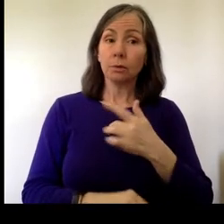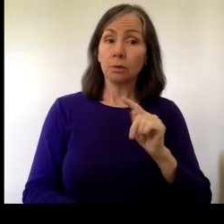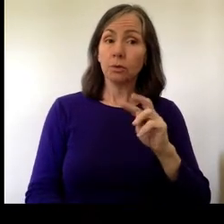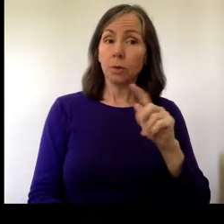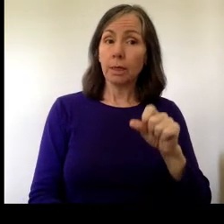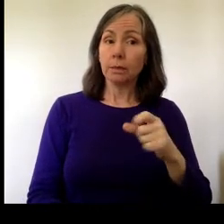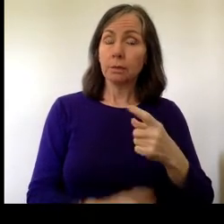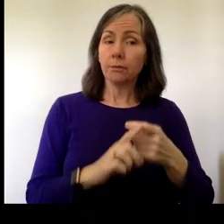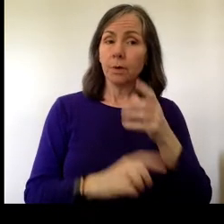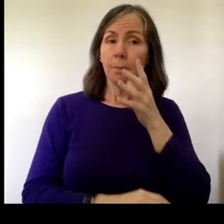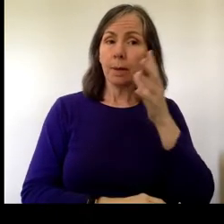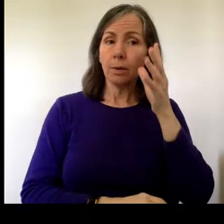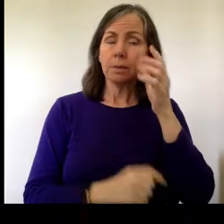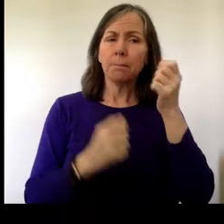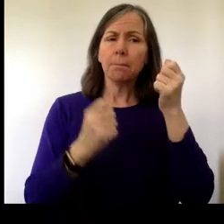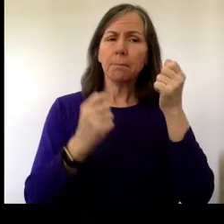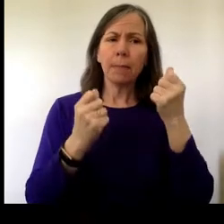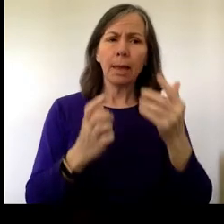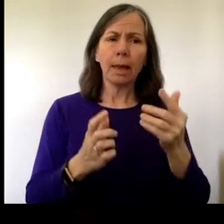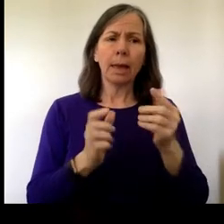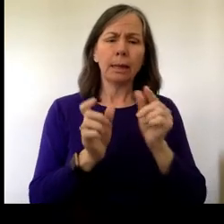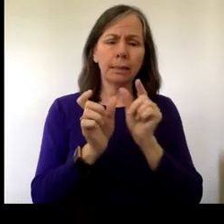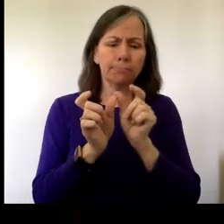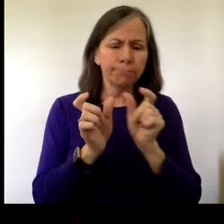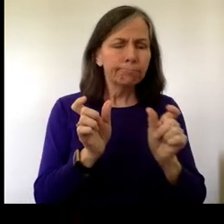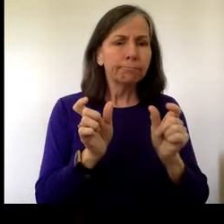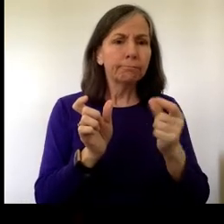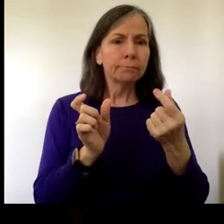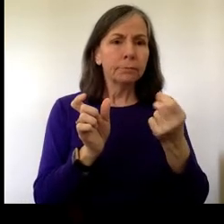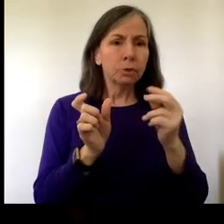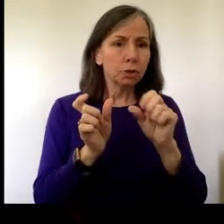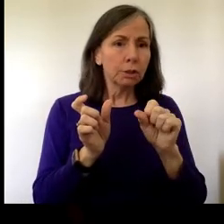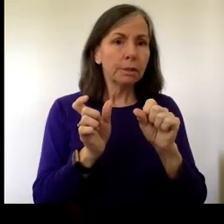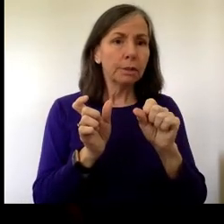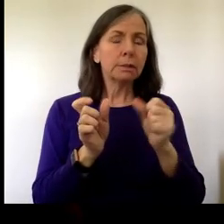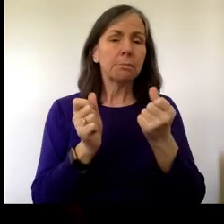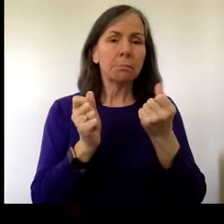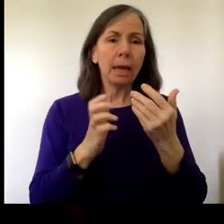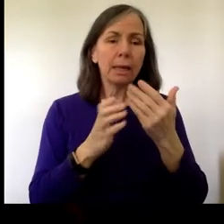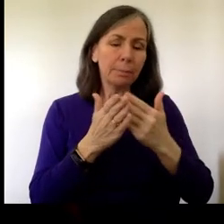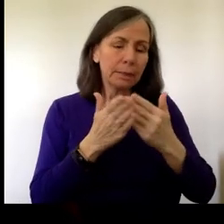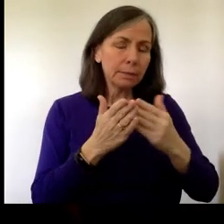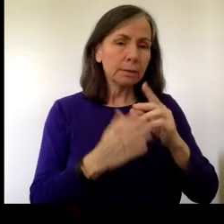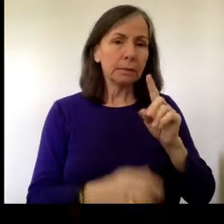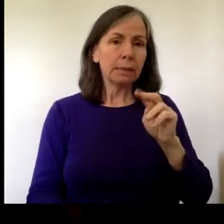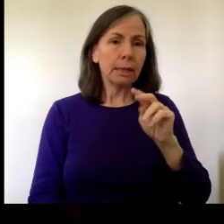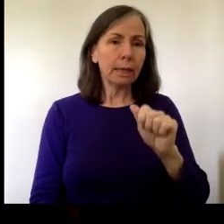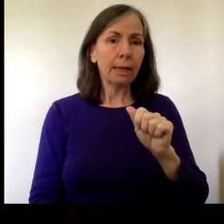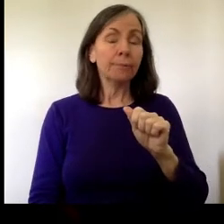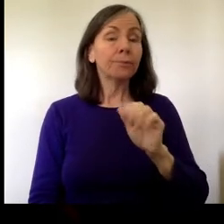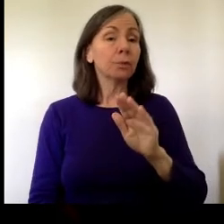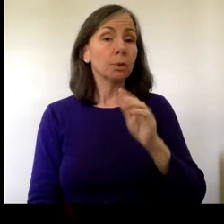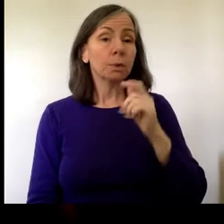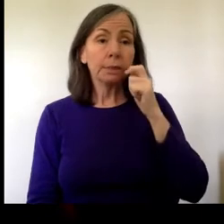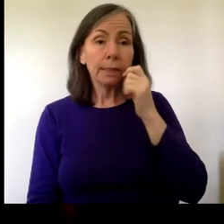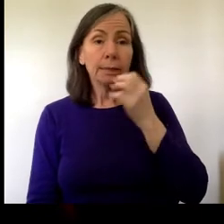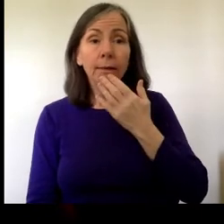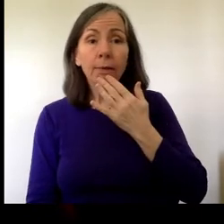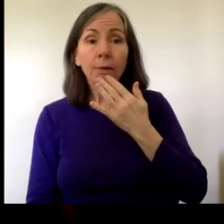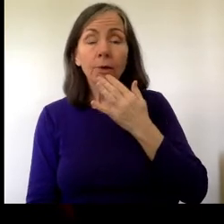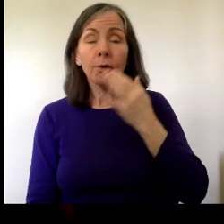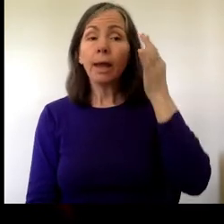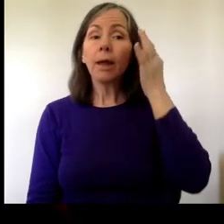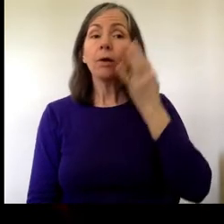genes or many pieces of DNA involved, like your color of your skin, color of your hair, how tall you